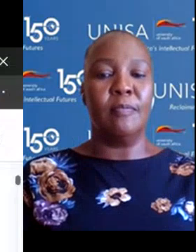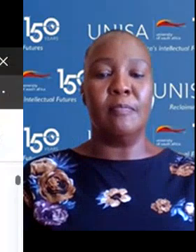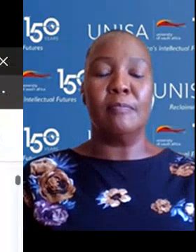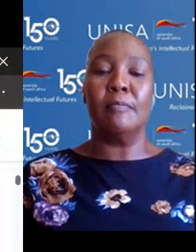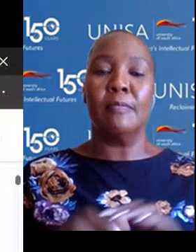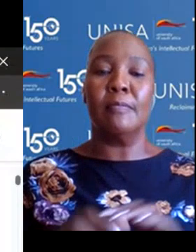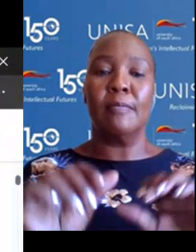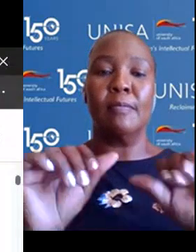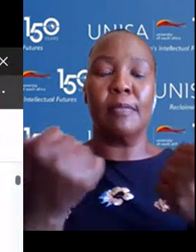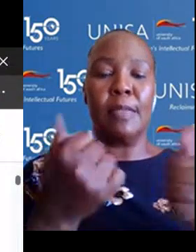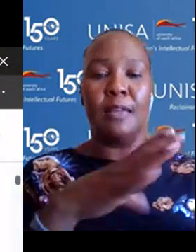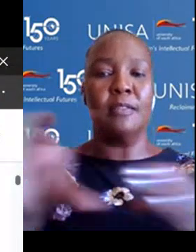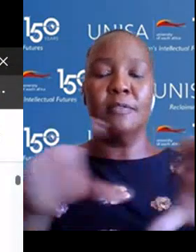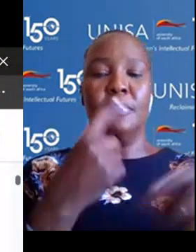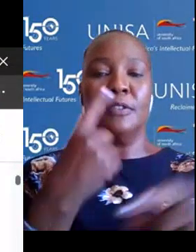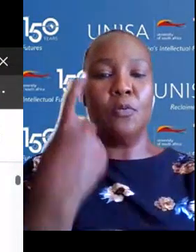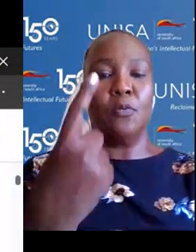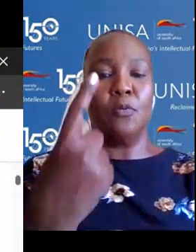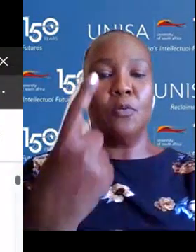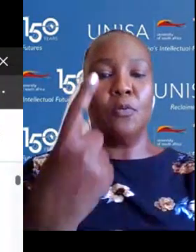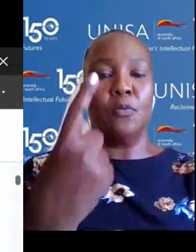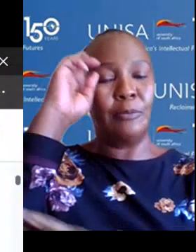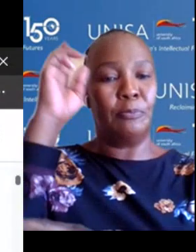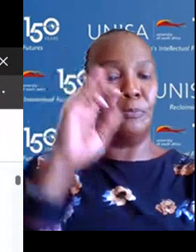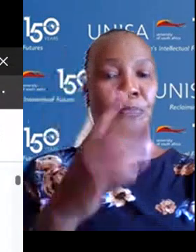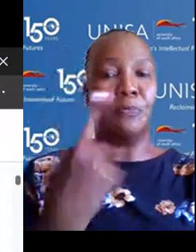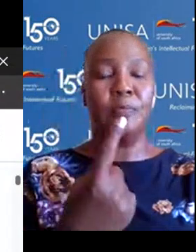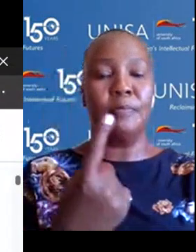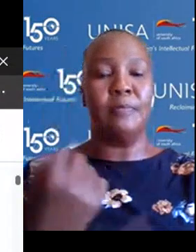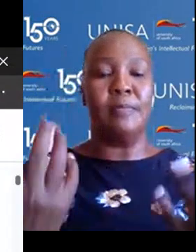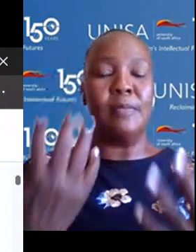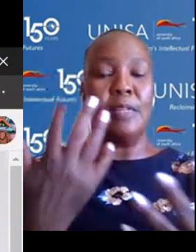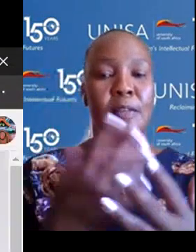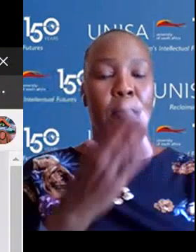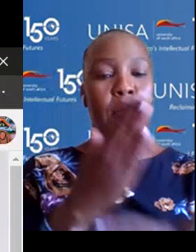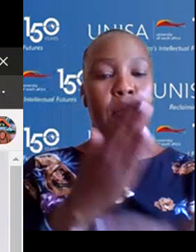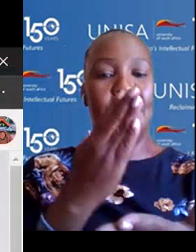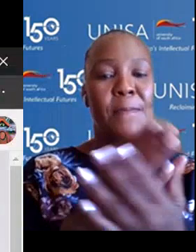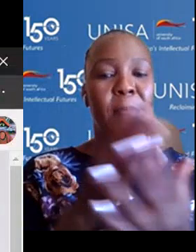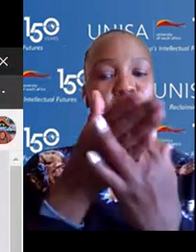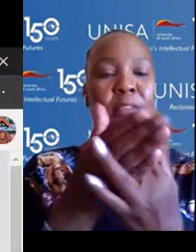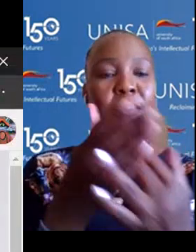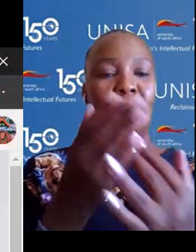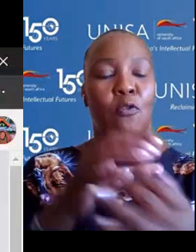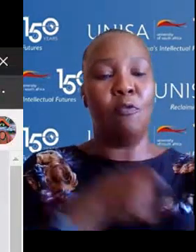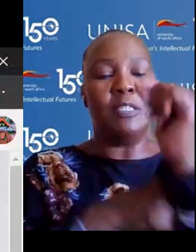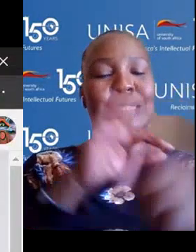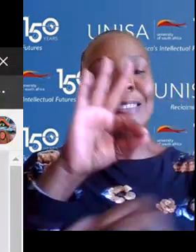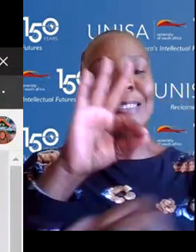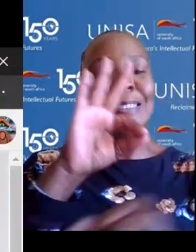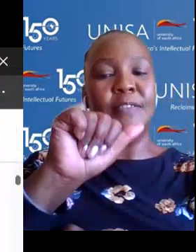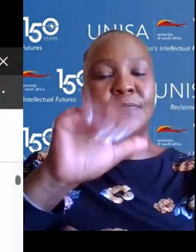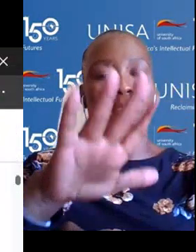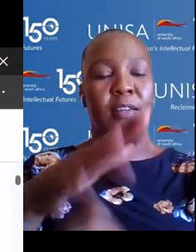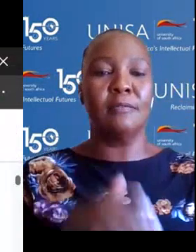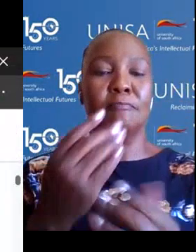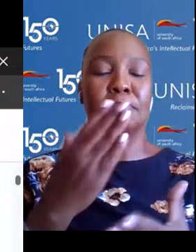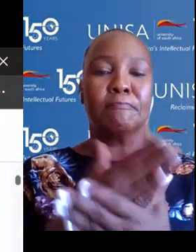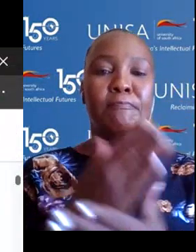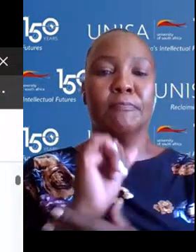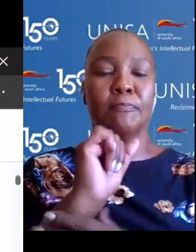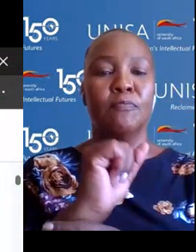Right, so that's activity number 1. So just remember, guys, just make sure you're logged into Office 365 and make sure